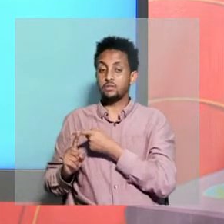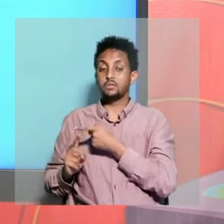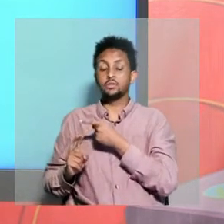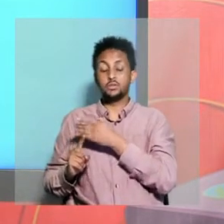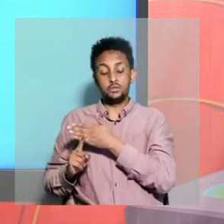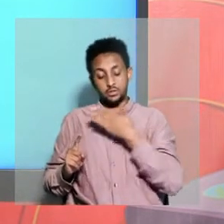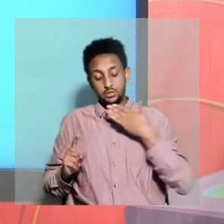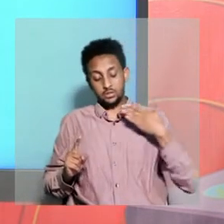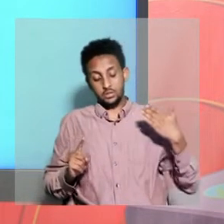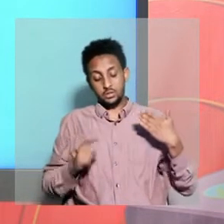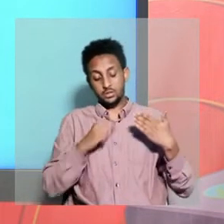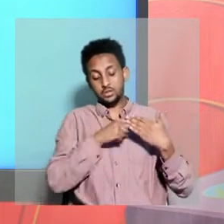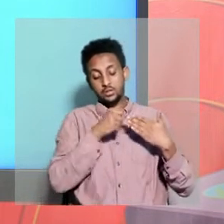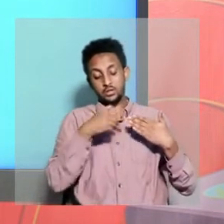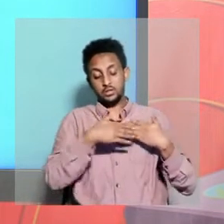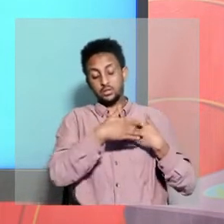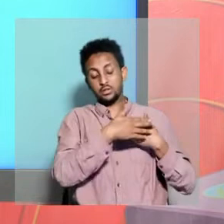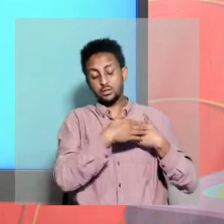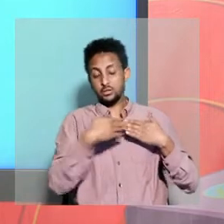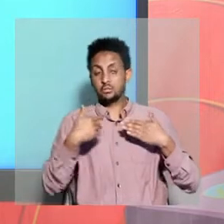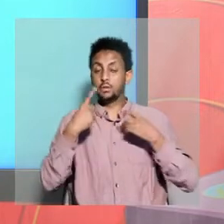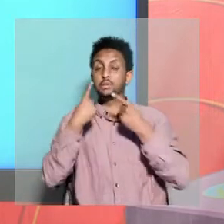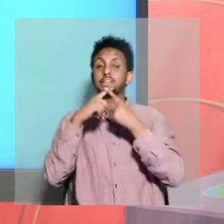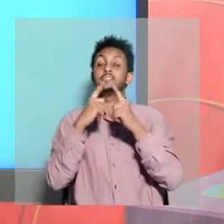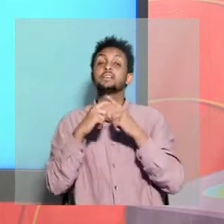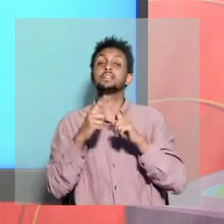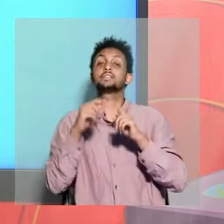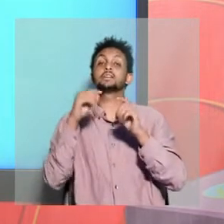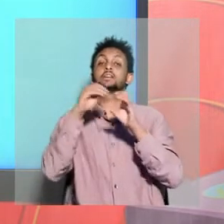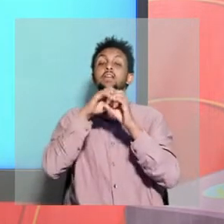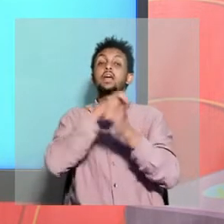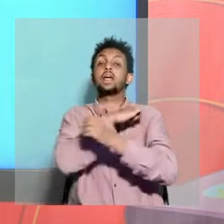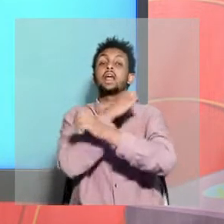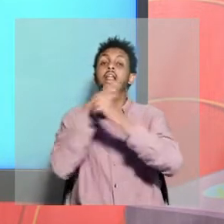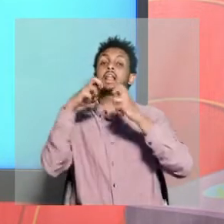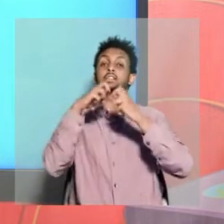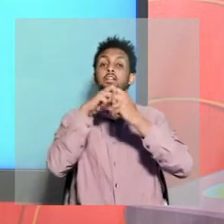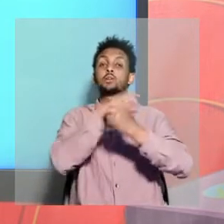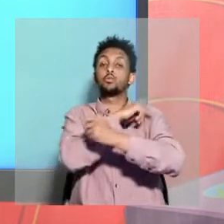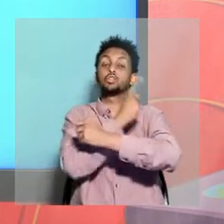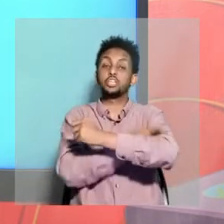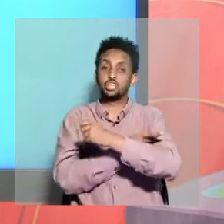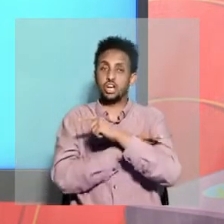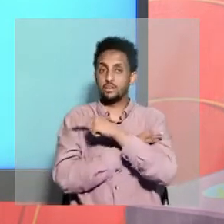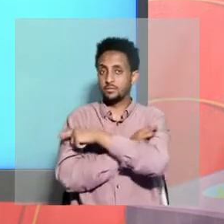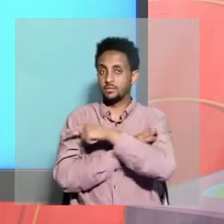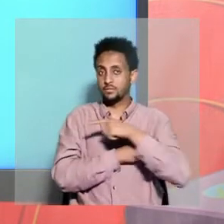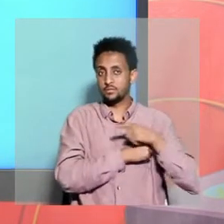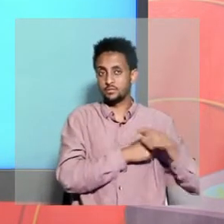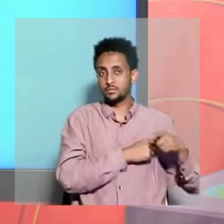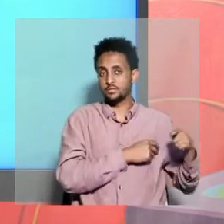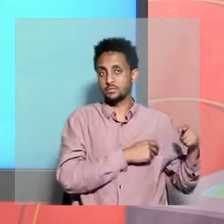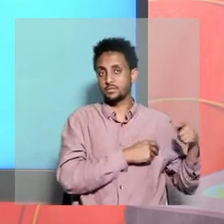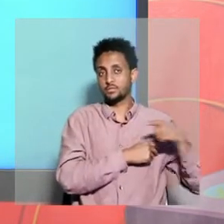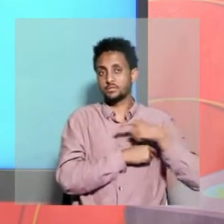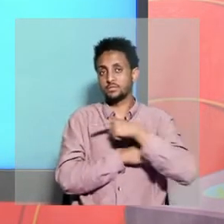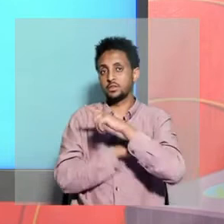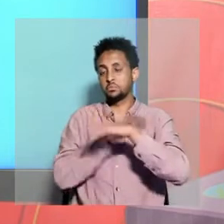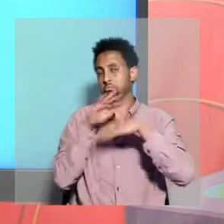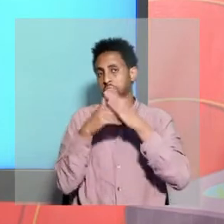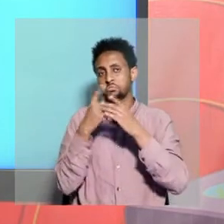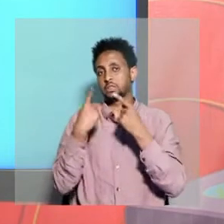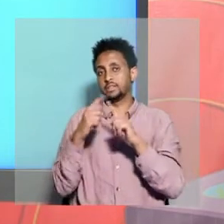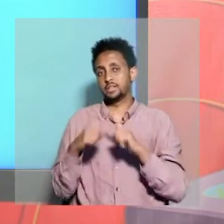if you put the test charge here, there will be a difference in electric potential. The potential here and the potential here are totally